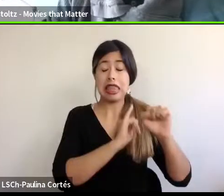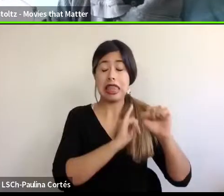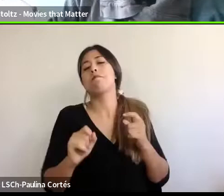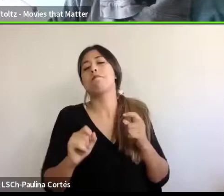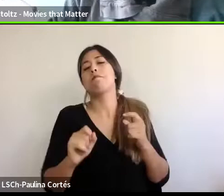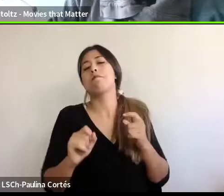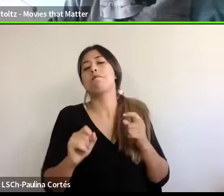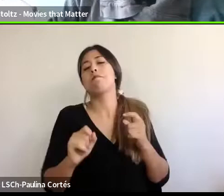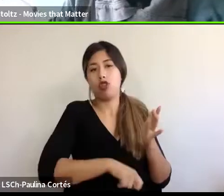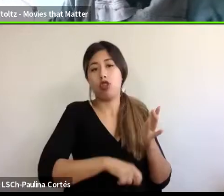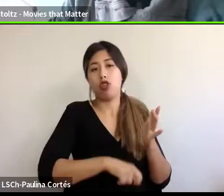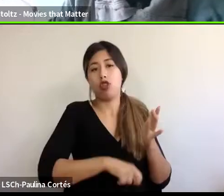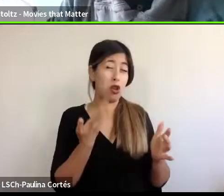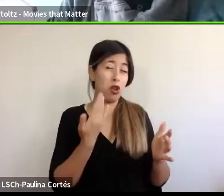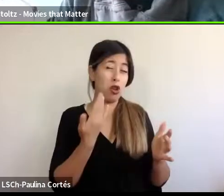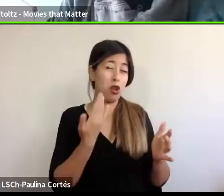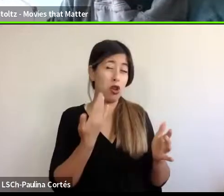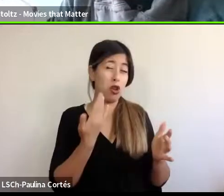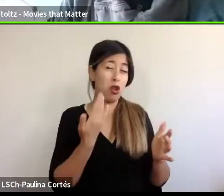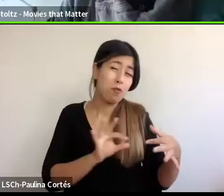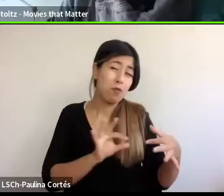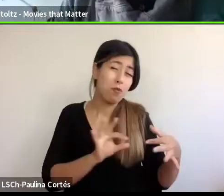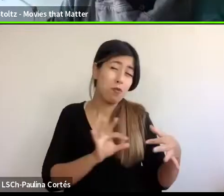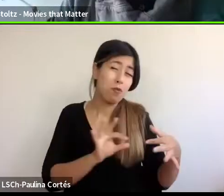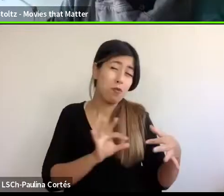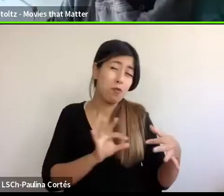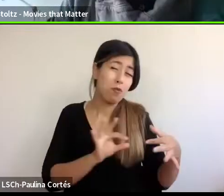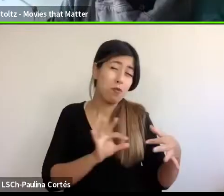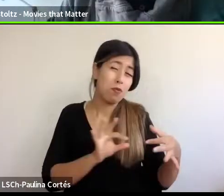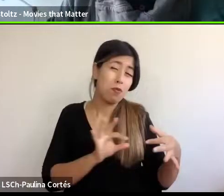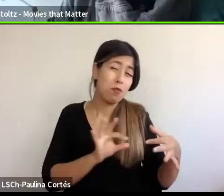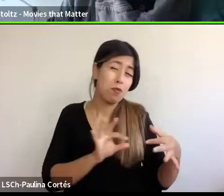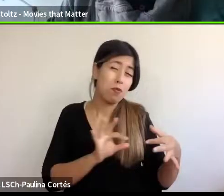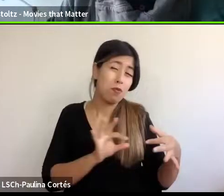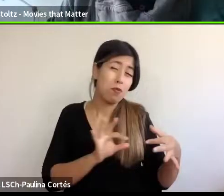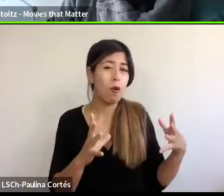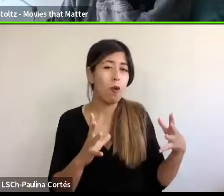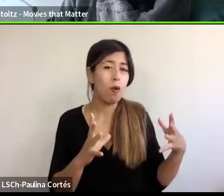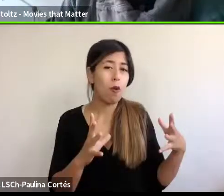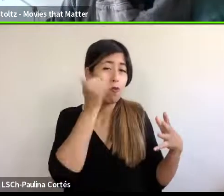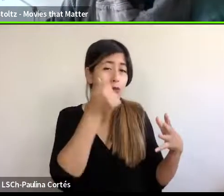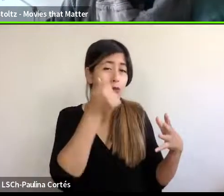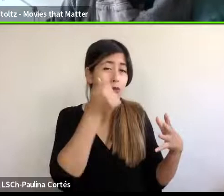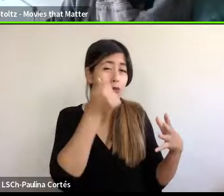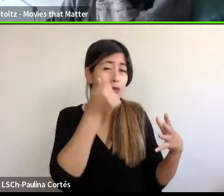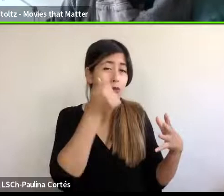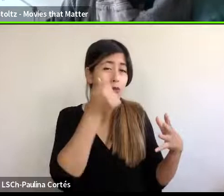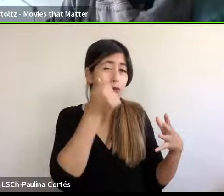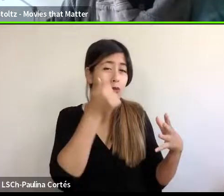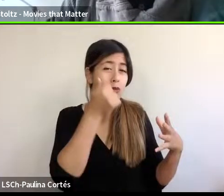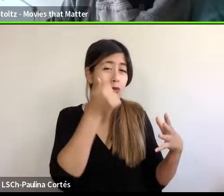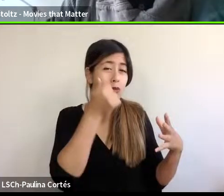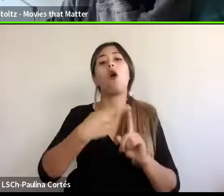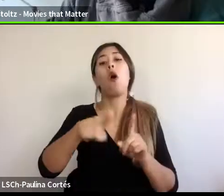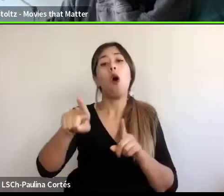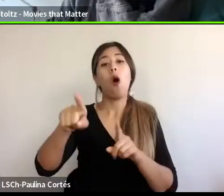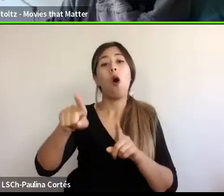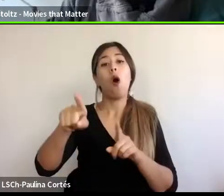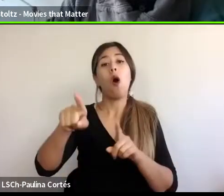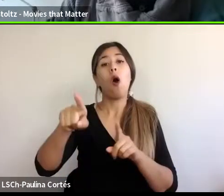Netherlands basically working for war veterans and helping freedom and peace in the